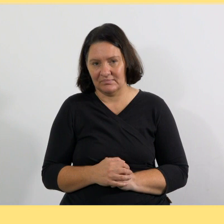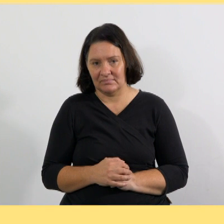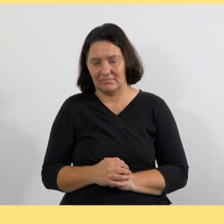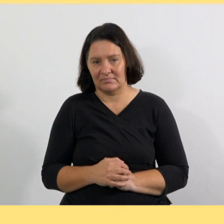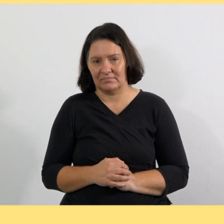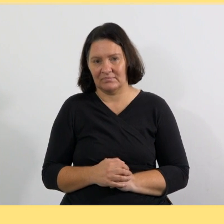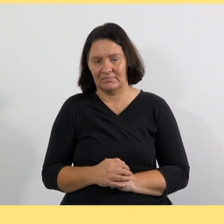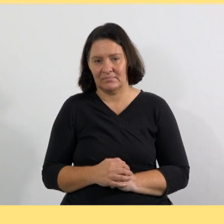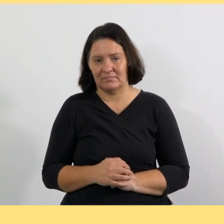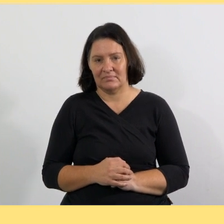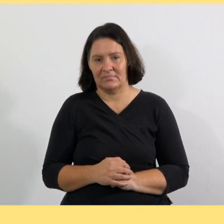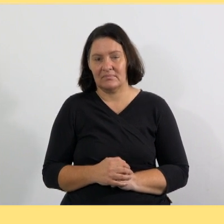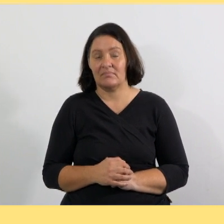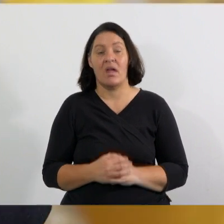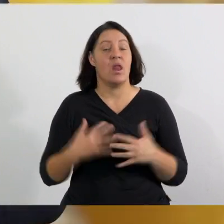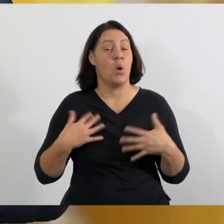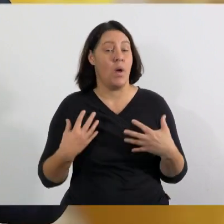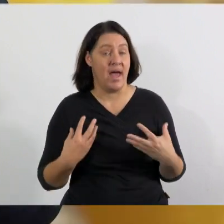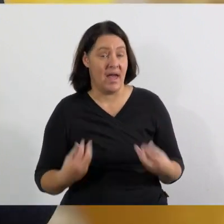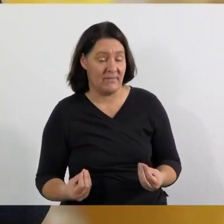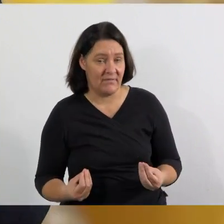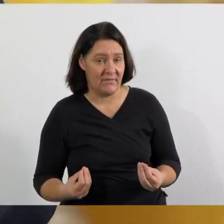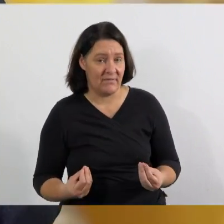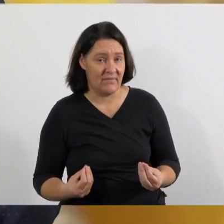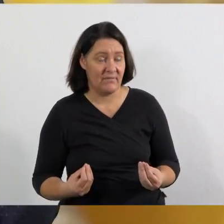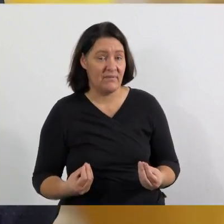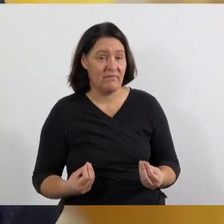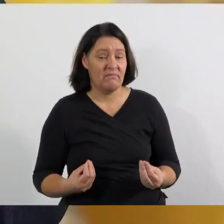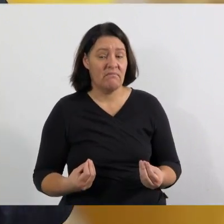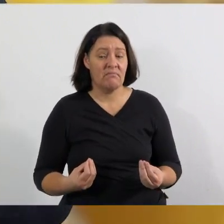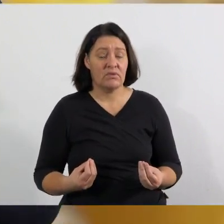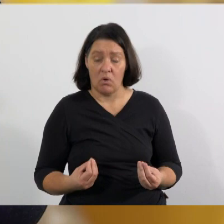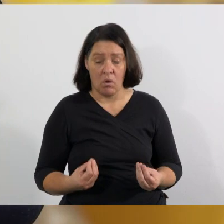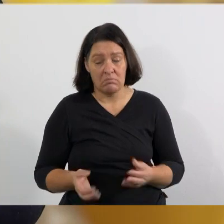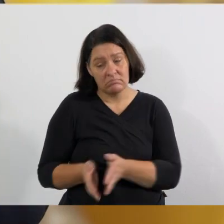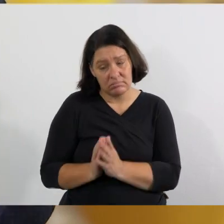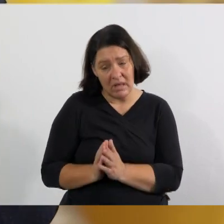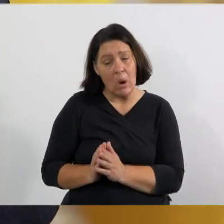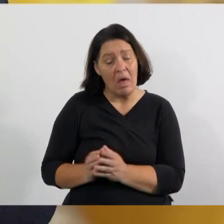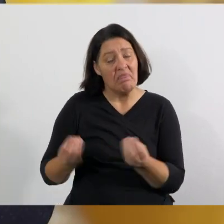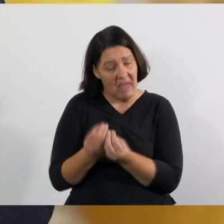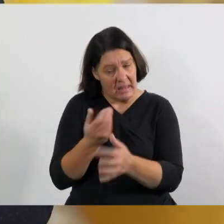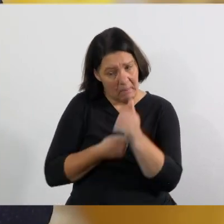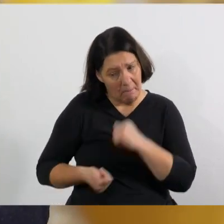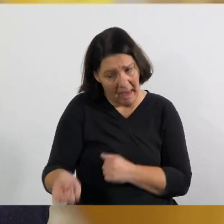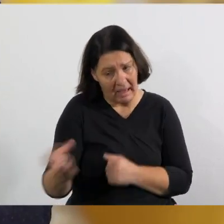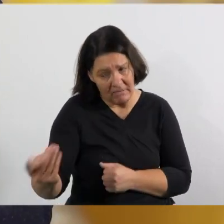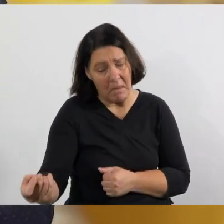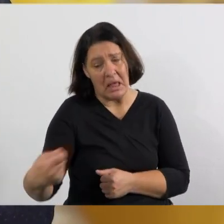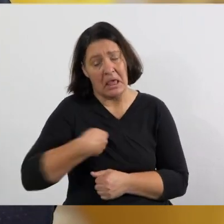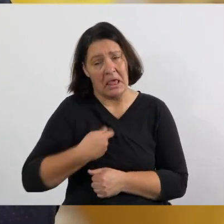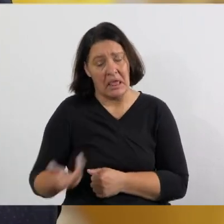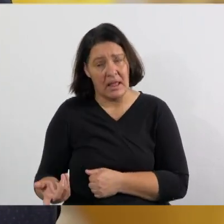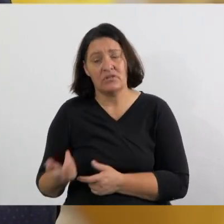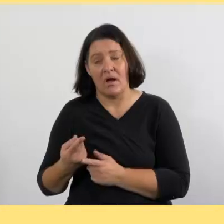The creditors allowances journal. We have asked for an allowance. We could have returned goods as well.